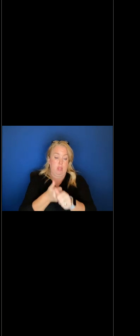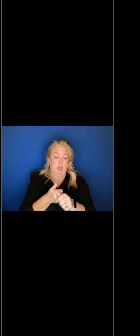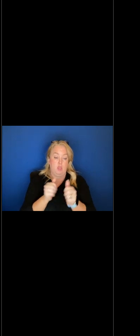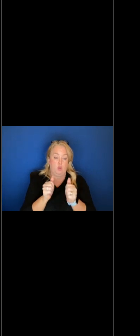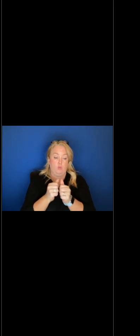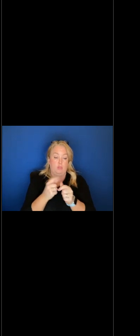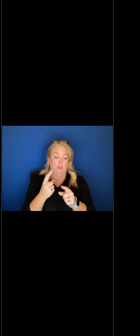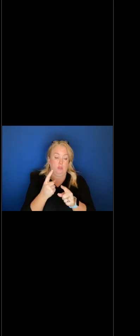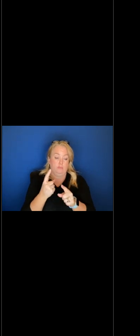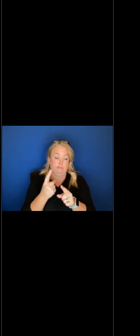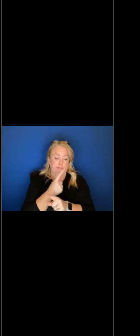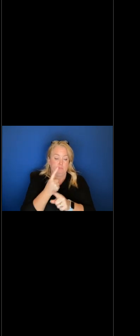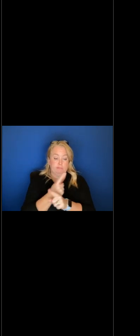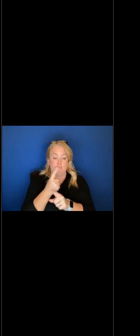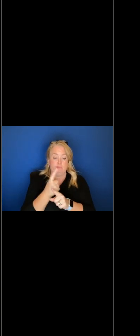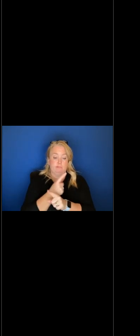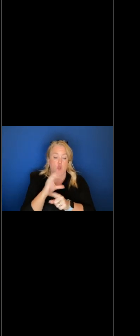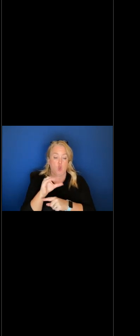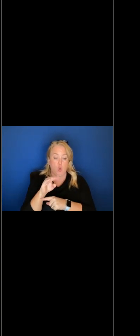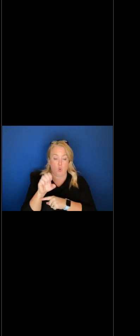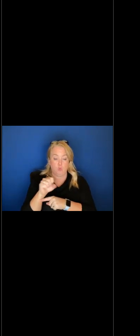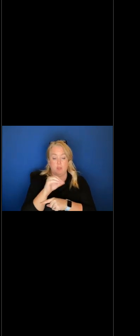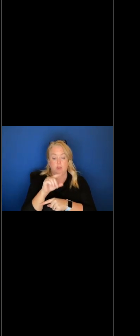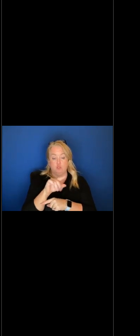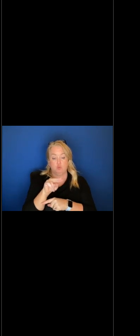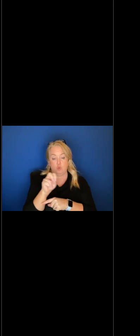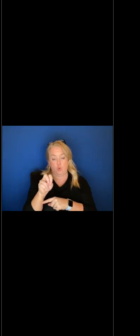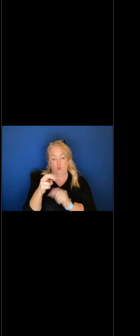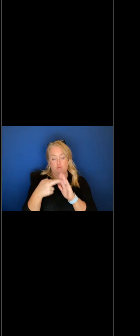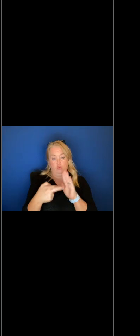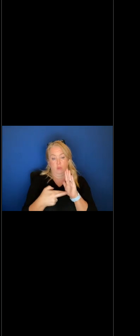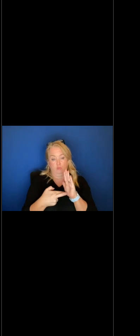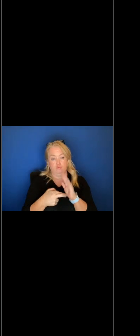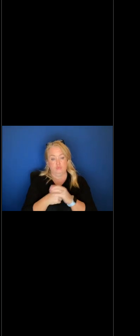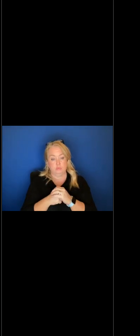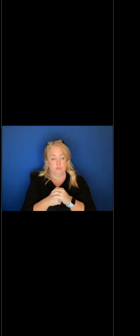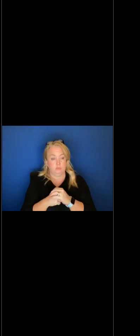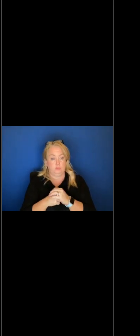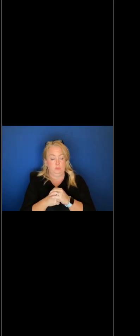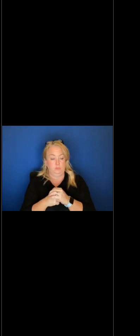with applicable codes and zoning regulations.